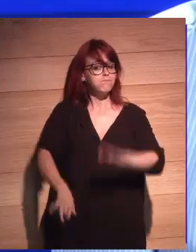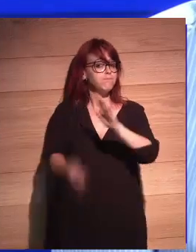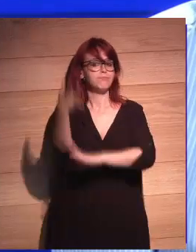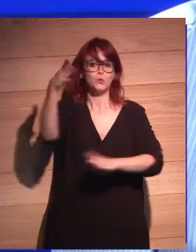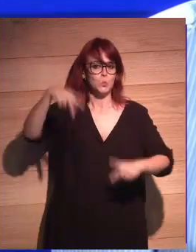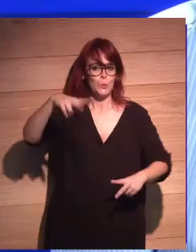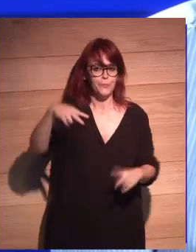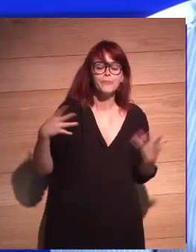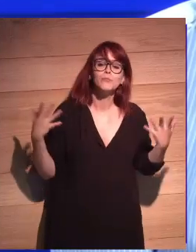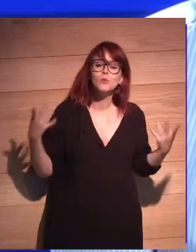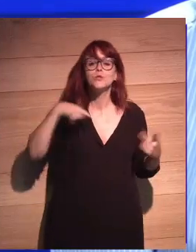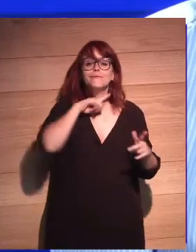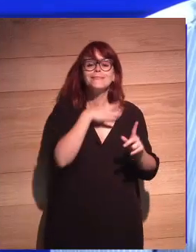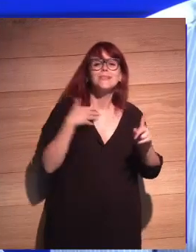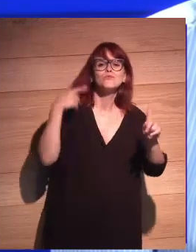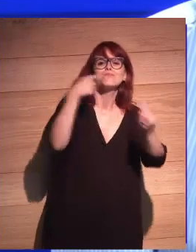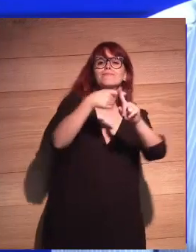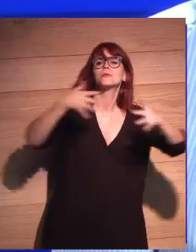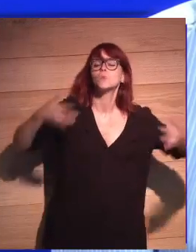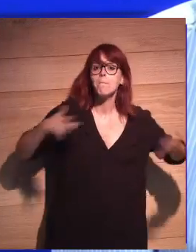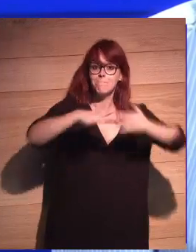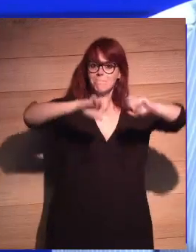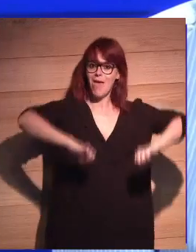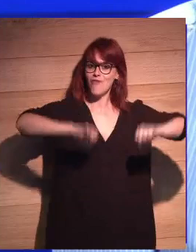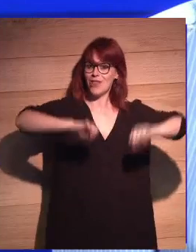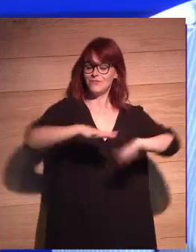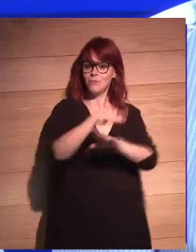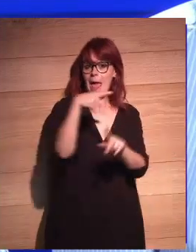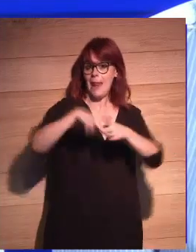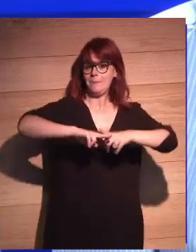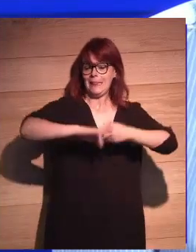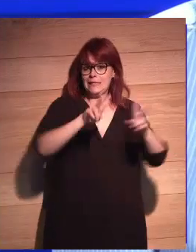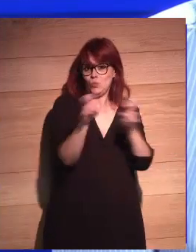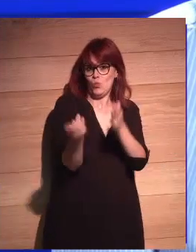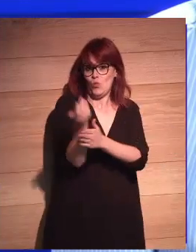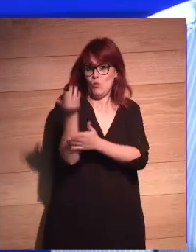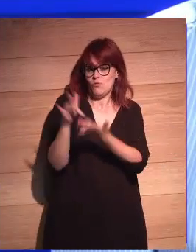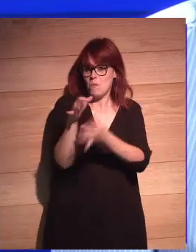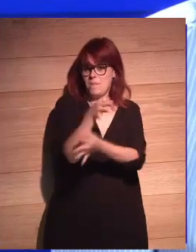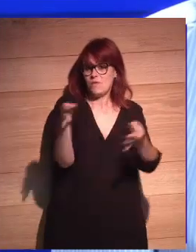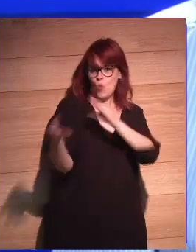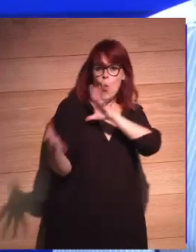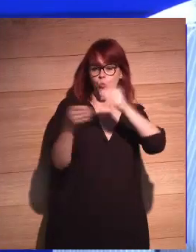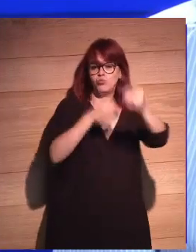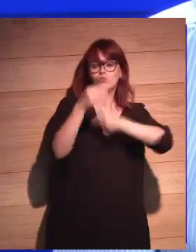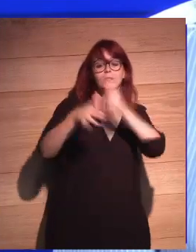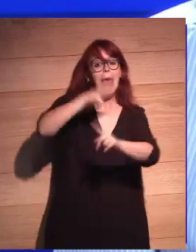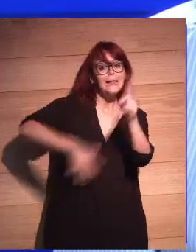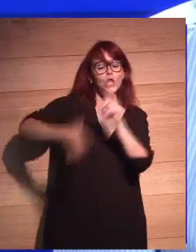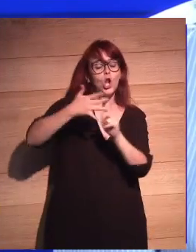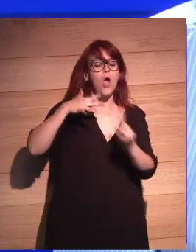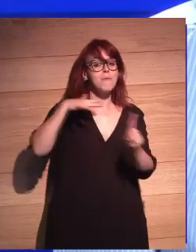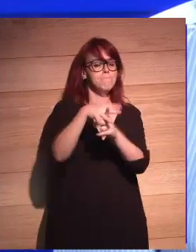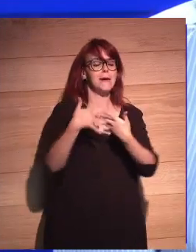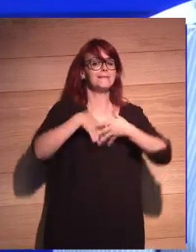land digital TV that was never successful, and we tried to get elderly people involved with tools that